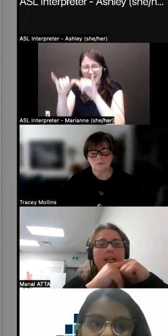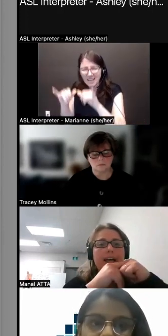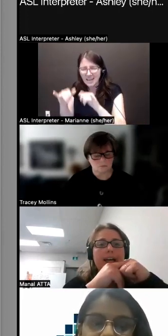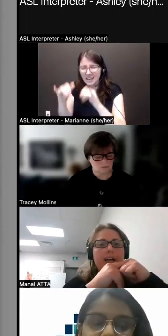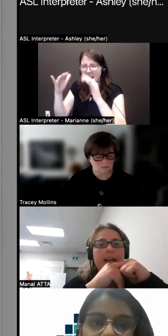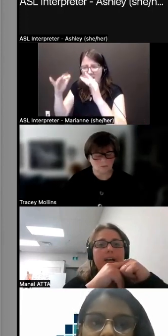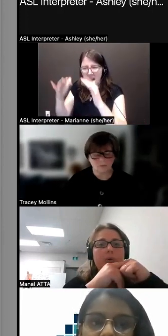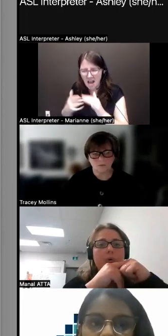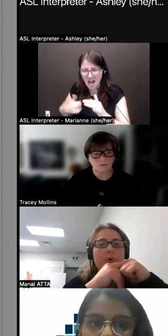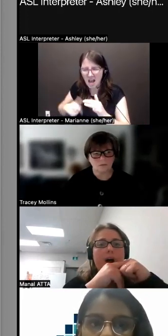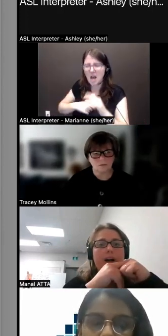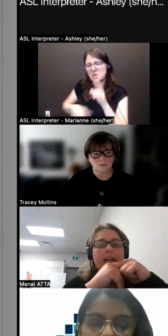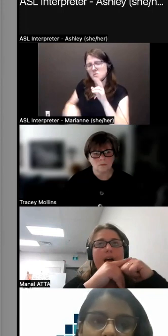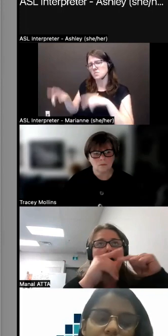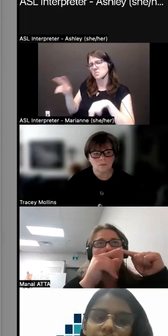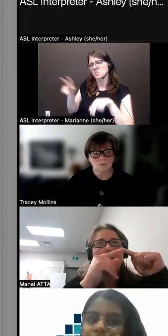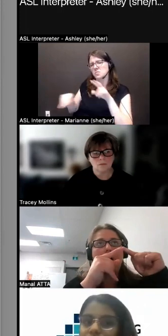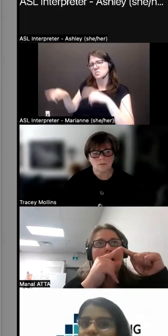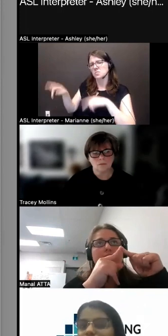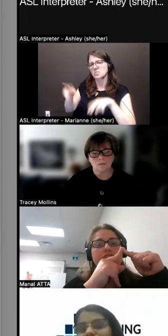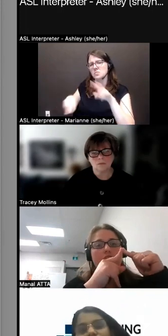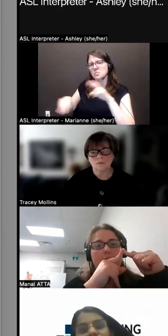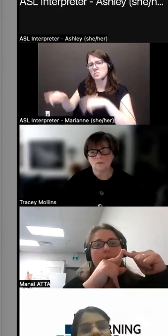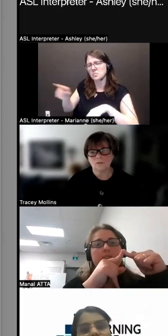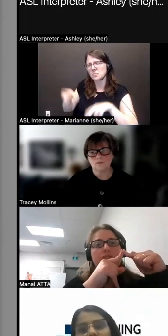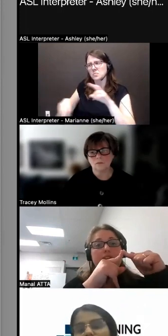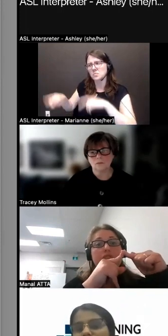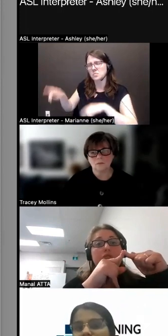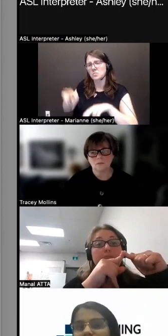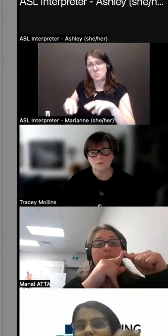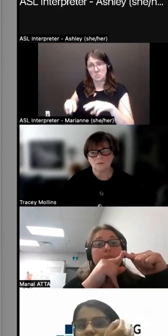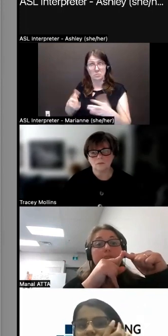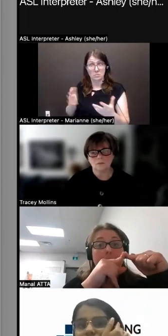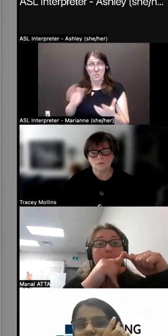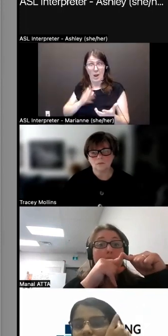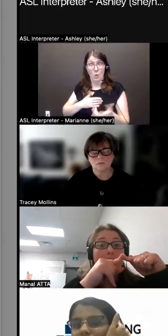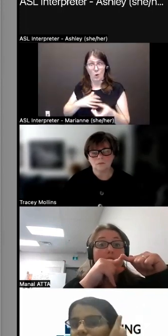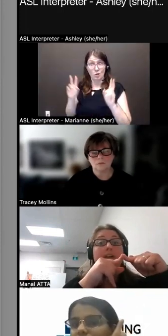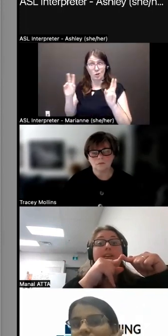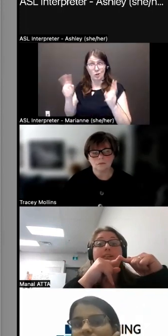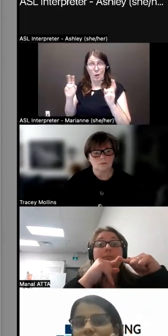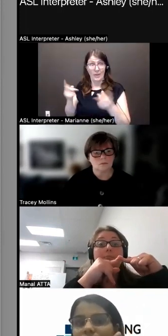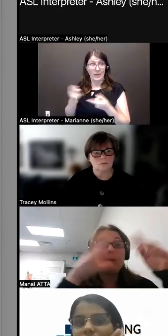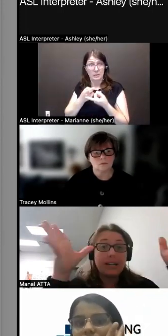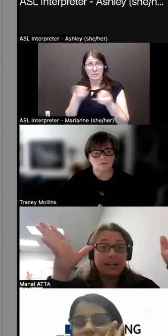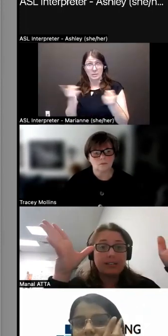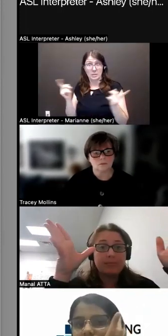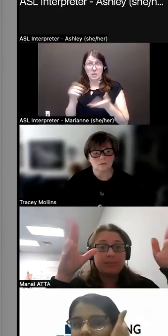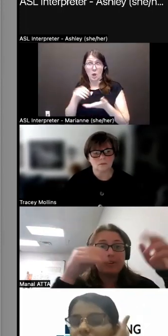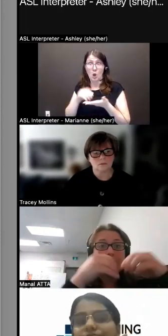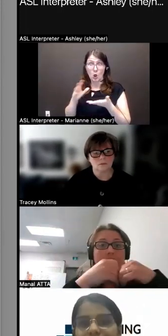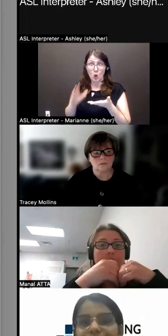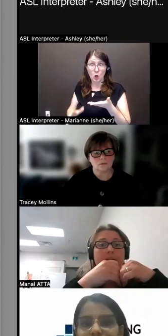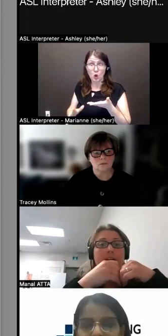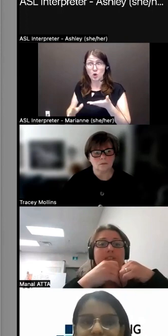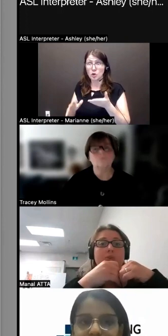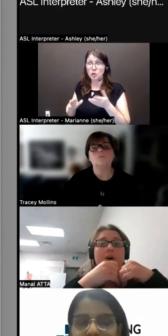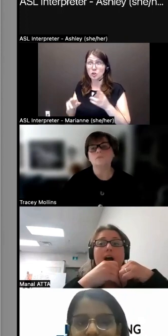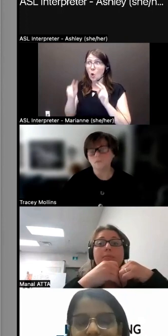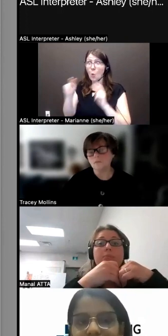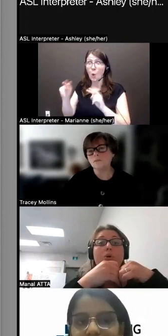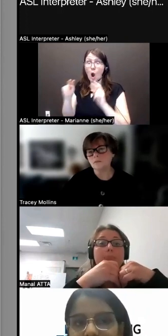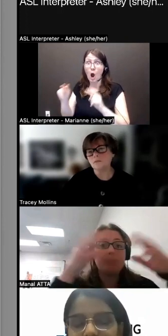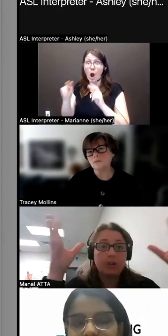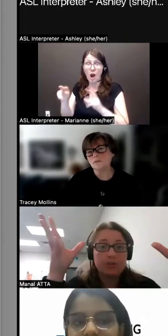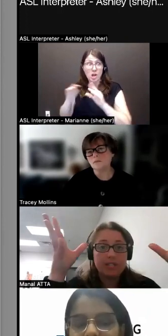we who are the topics started to become more public? So